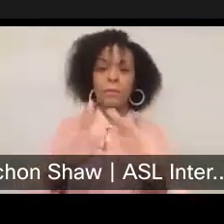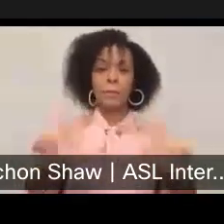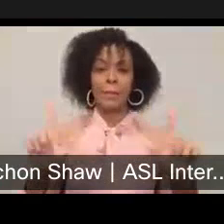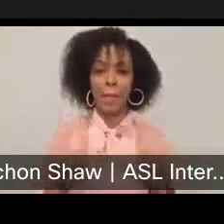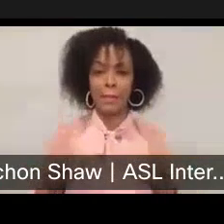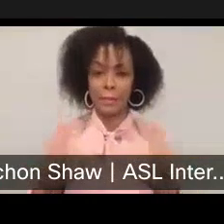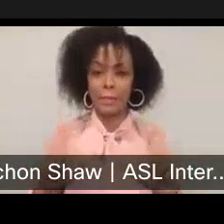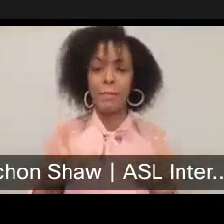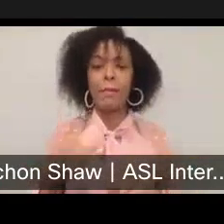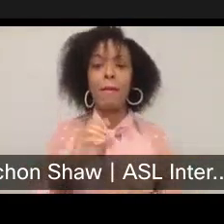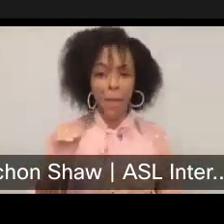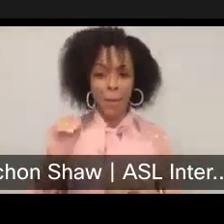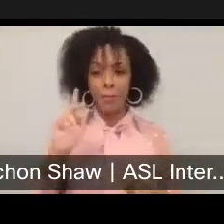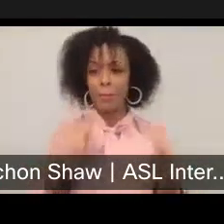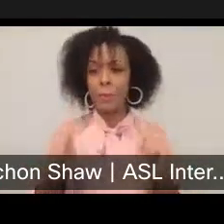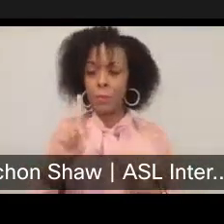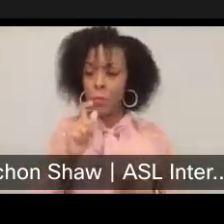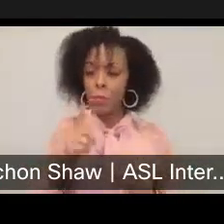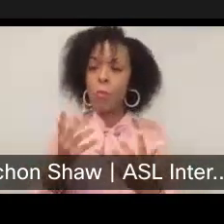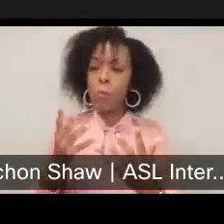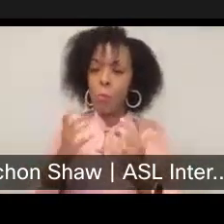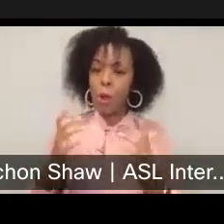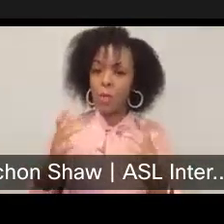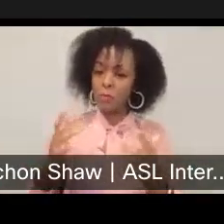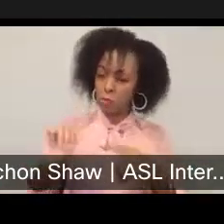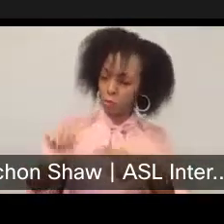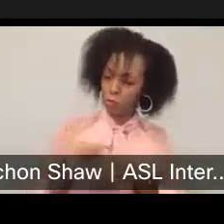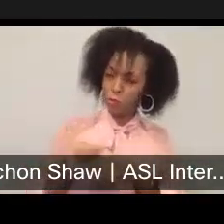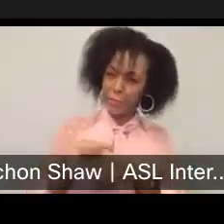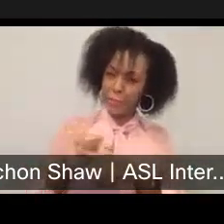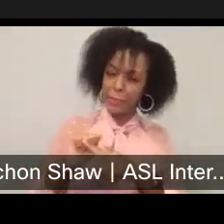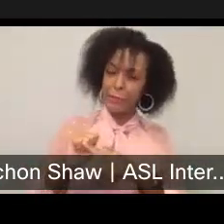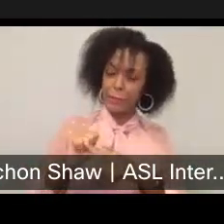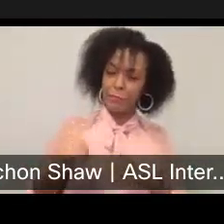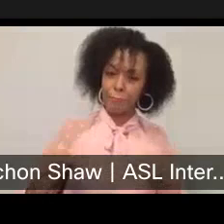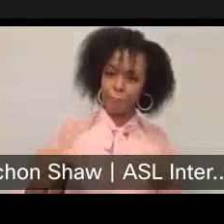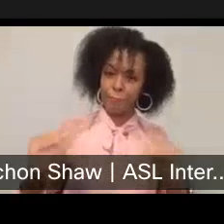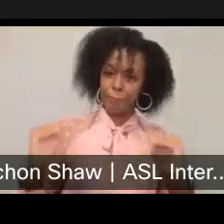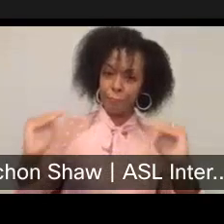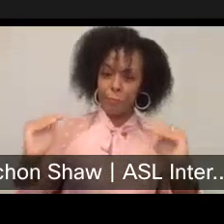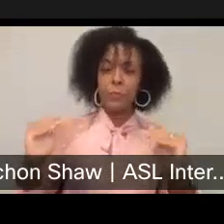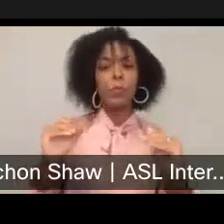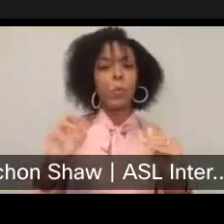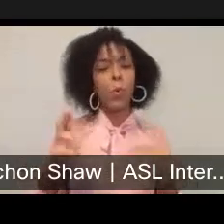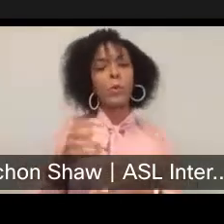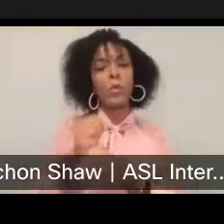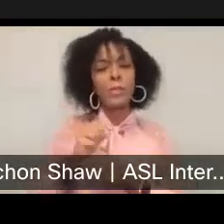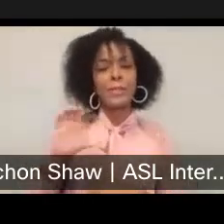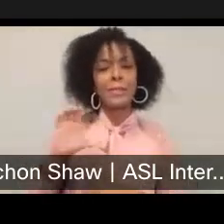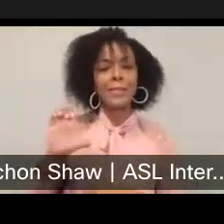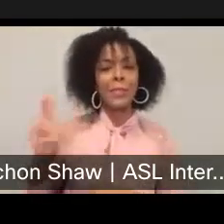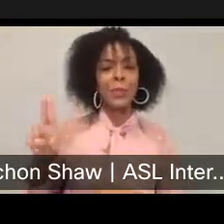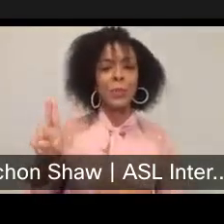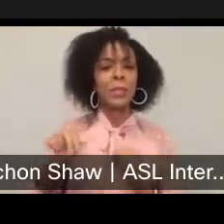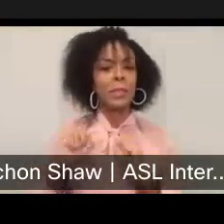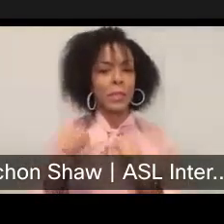who wanted to get advanced training or continuing education hours. Some states require it, others